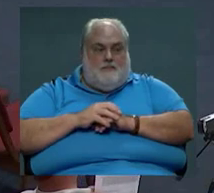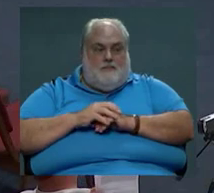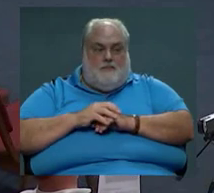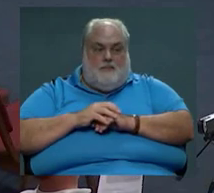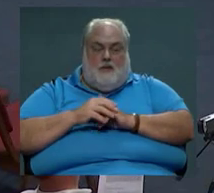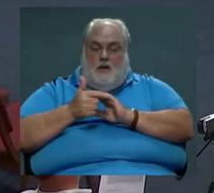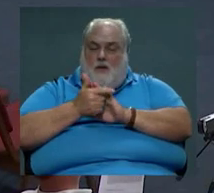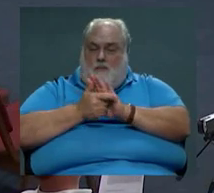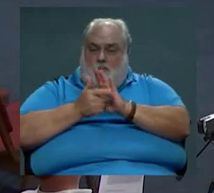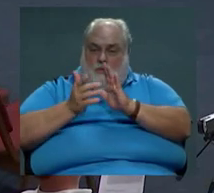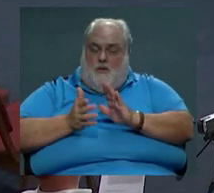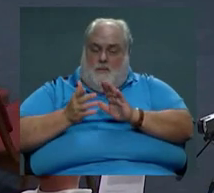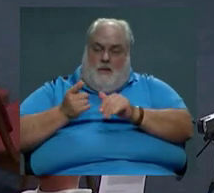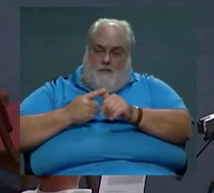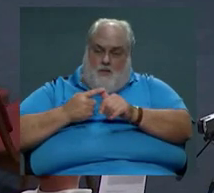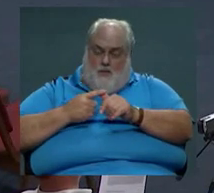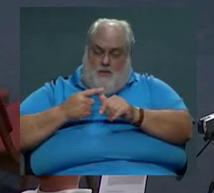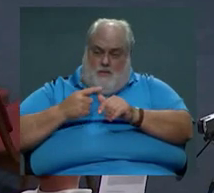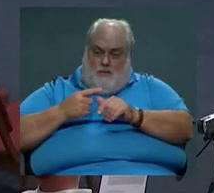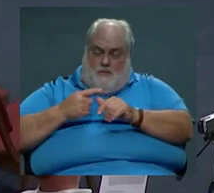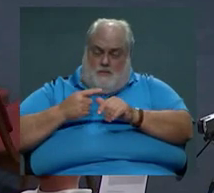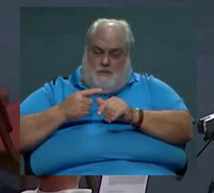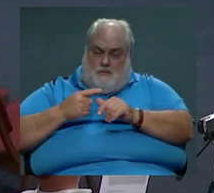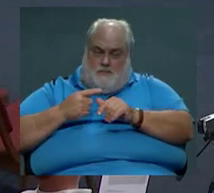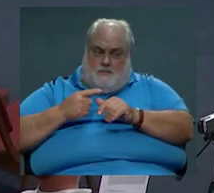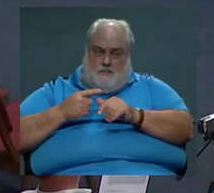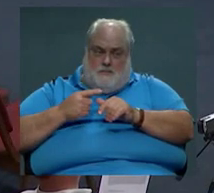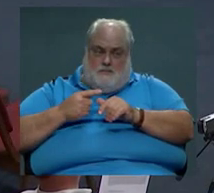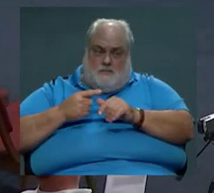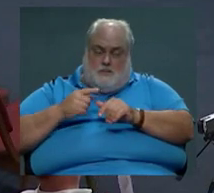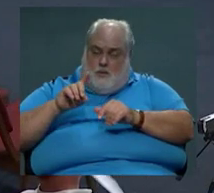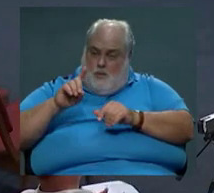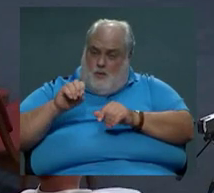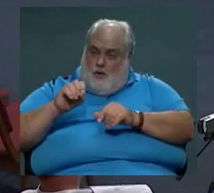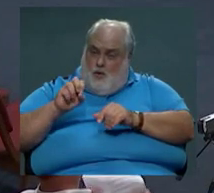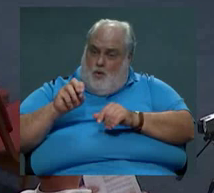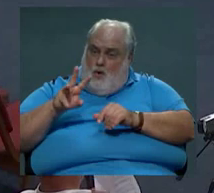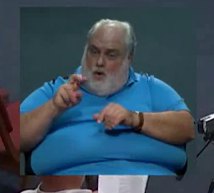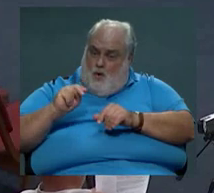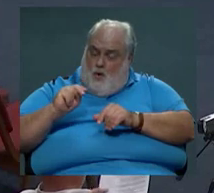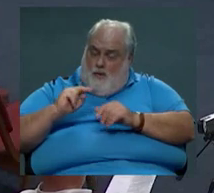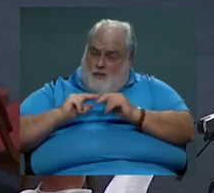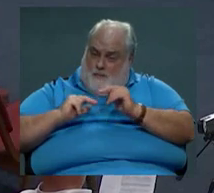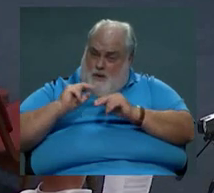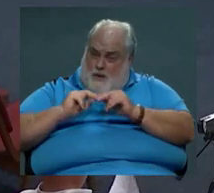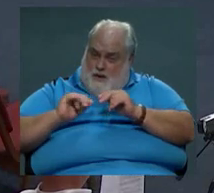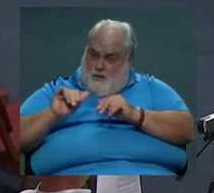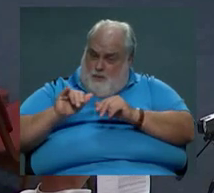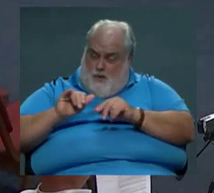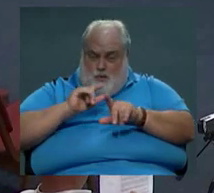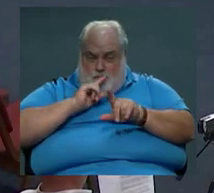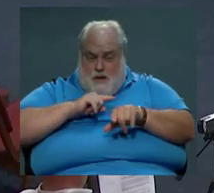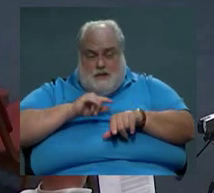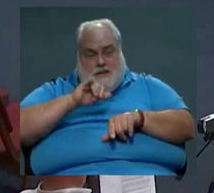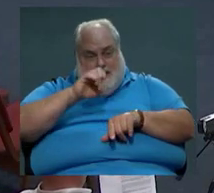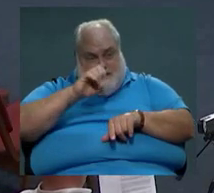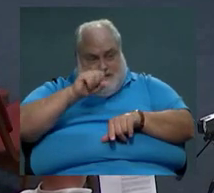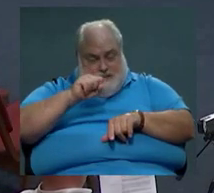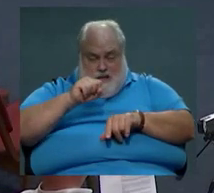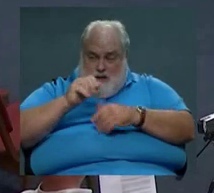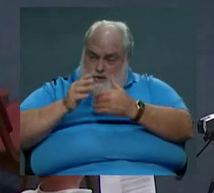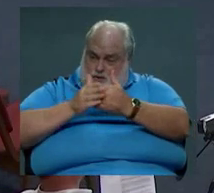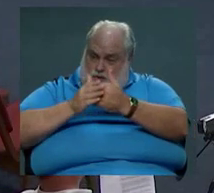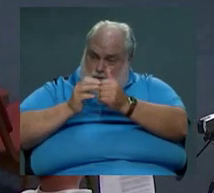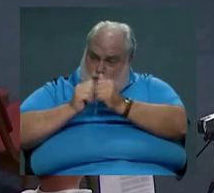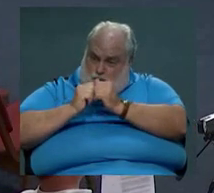Carpenter, before we go to that item 7, we do own the First Tee building there, correct? That's yes. Adjacent to